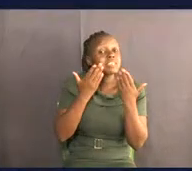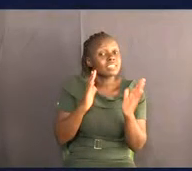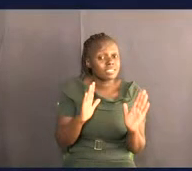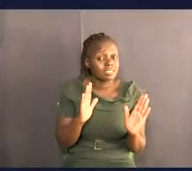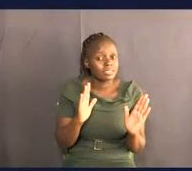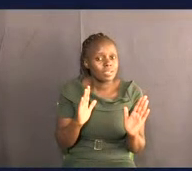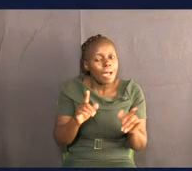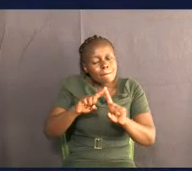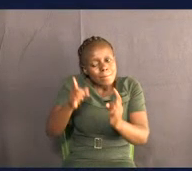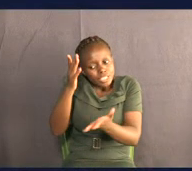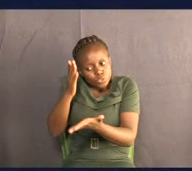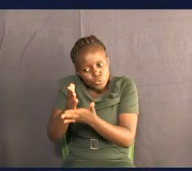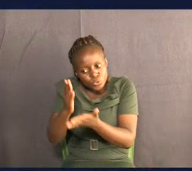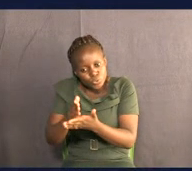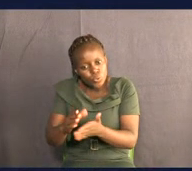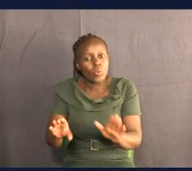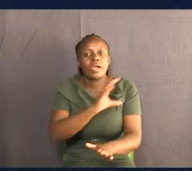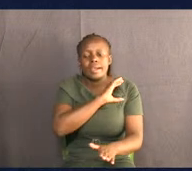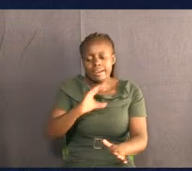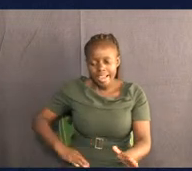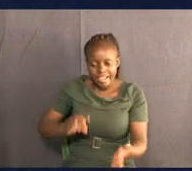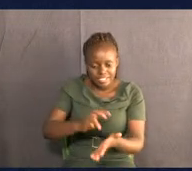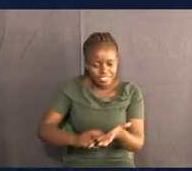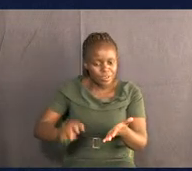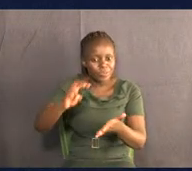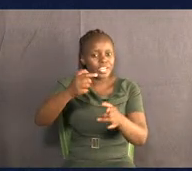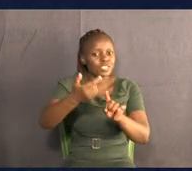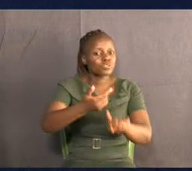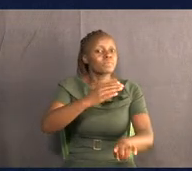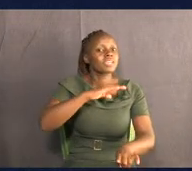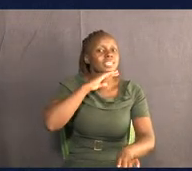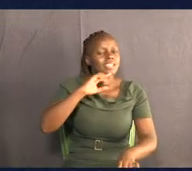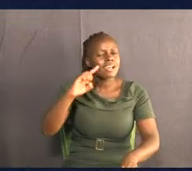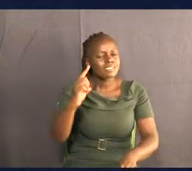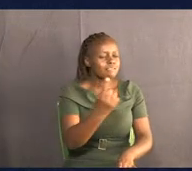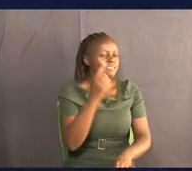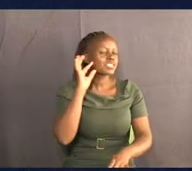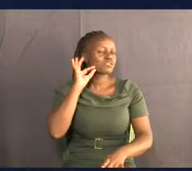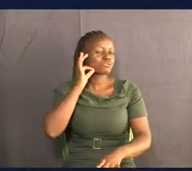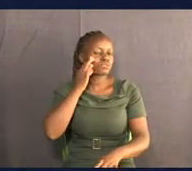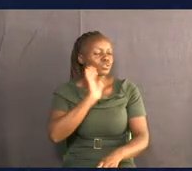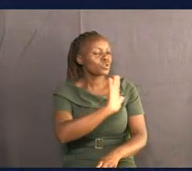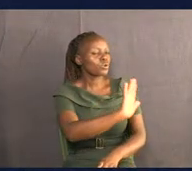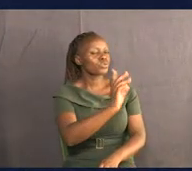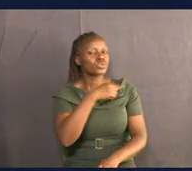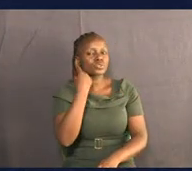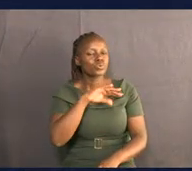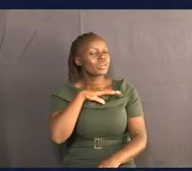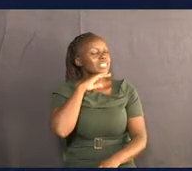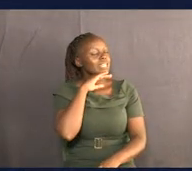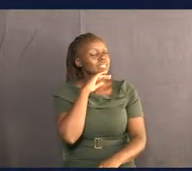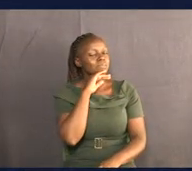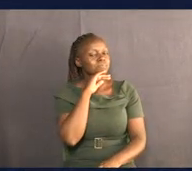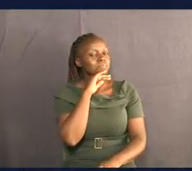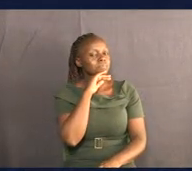says, but in fact, Christ has been raised from the dead, the first fruits of those who have fallen asleep.